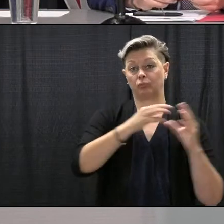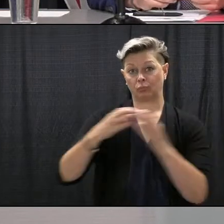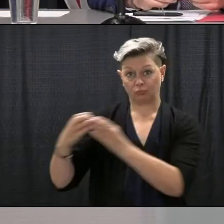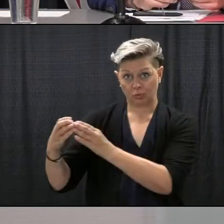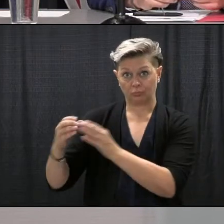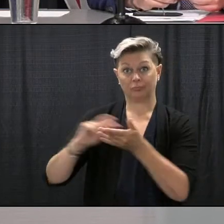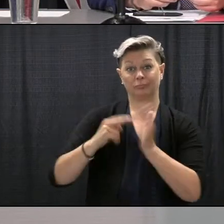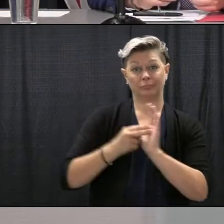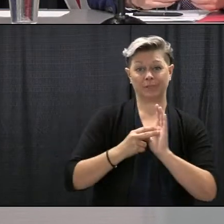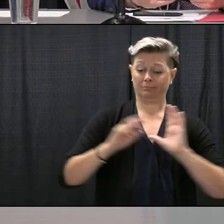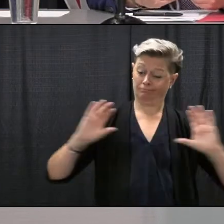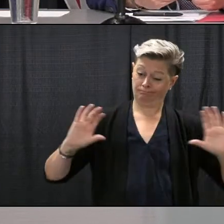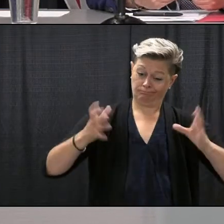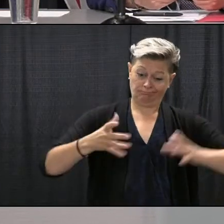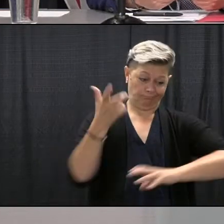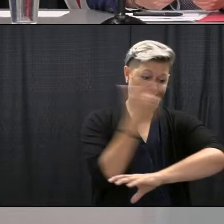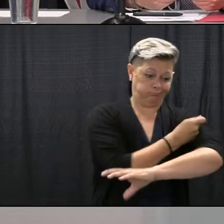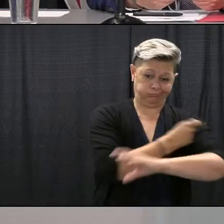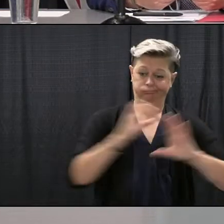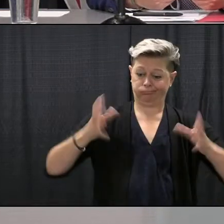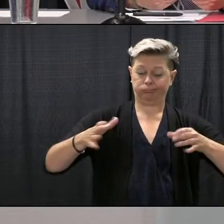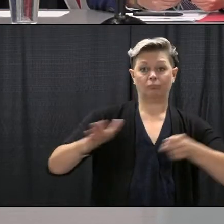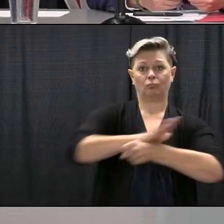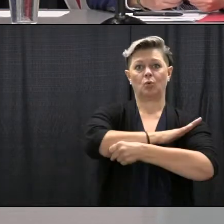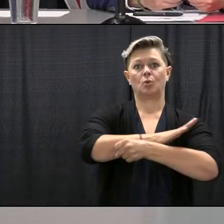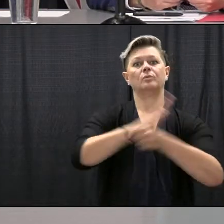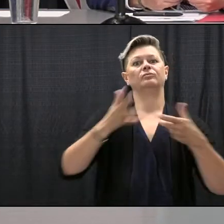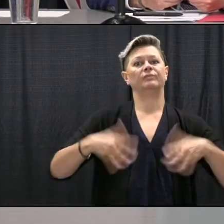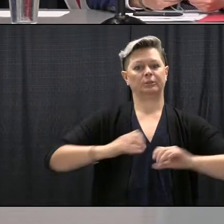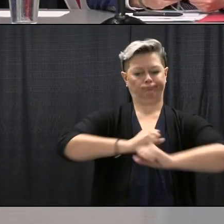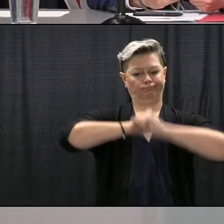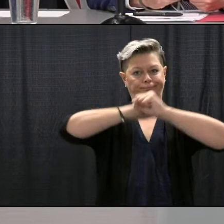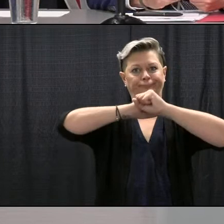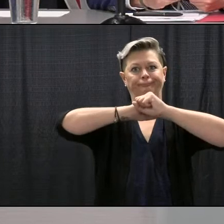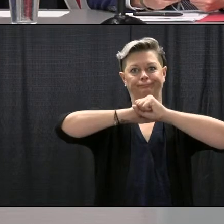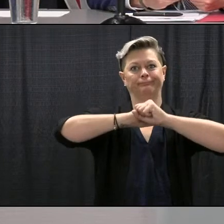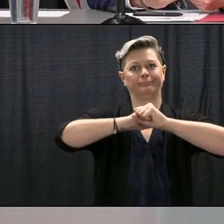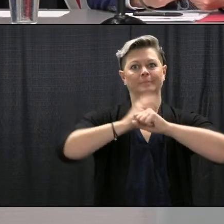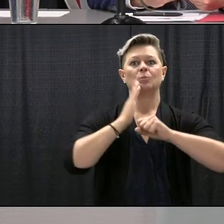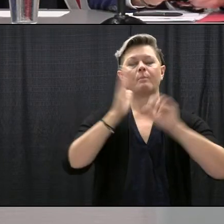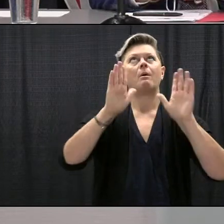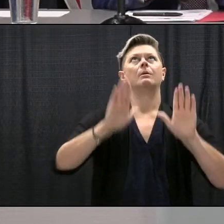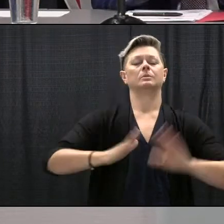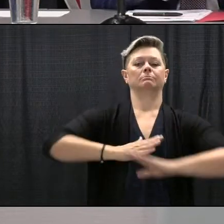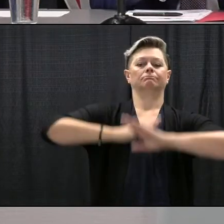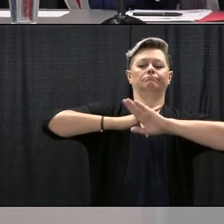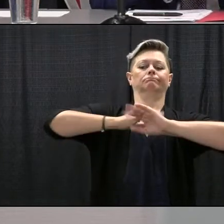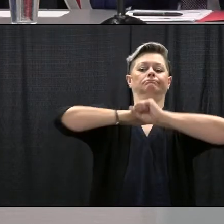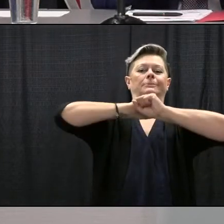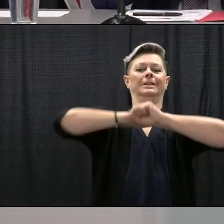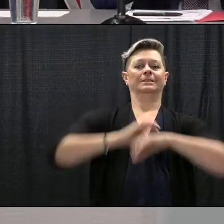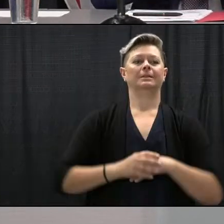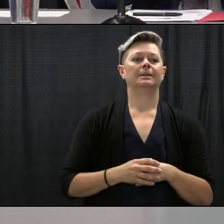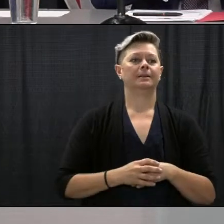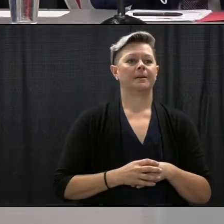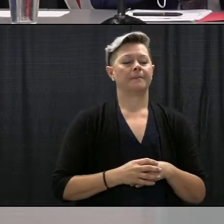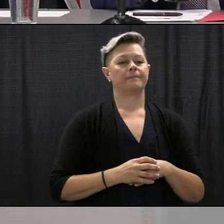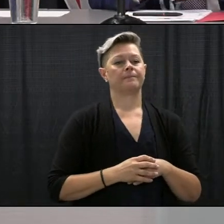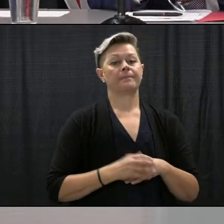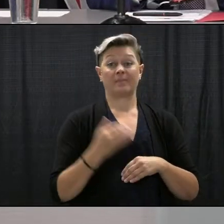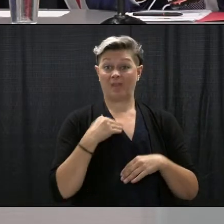immunity much before that date, which will provide just an incredible barrier and level of protection. If I could, do you have a target date